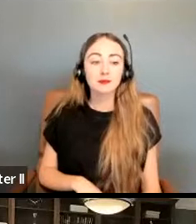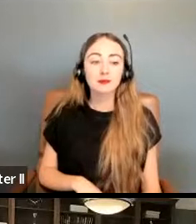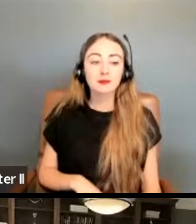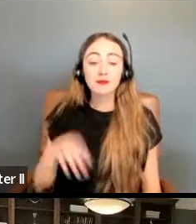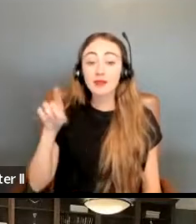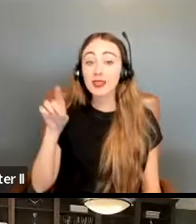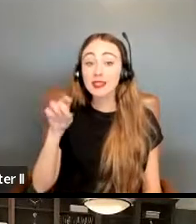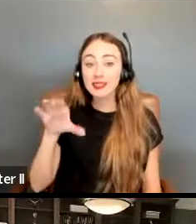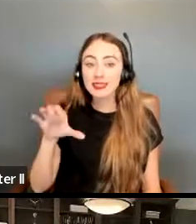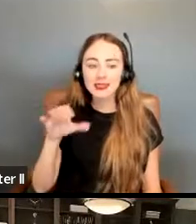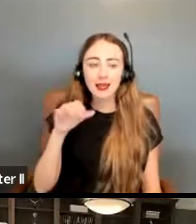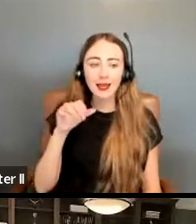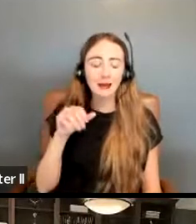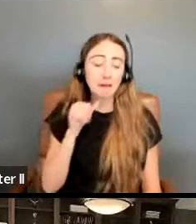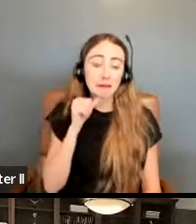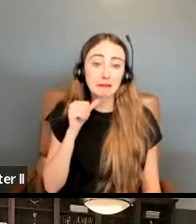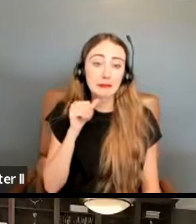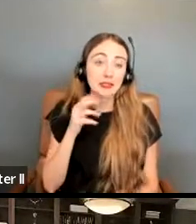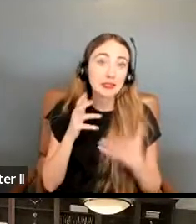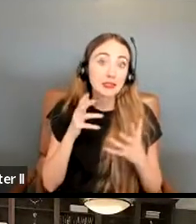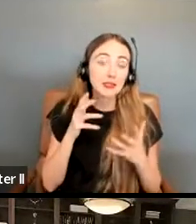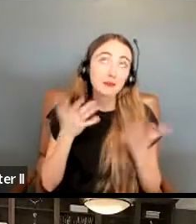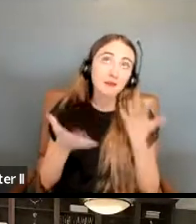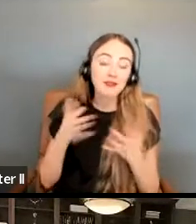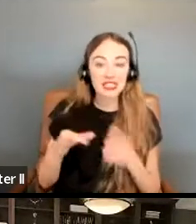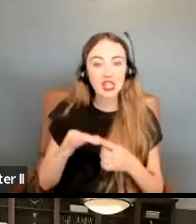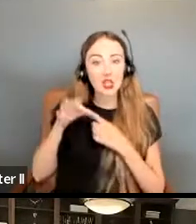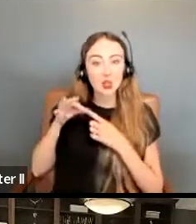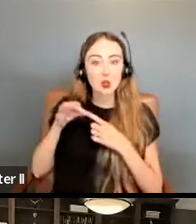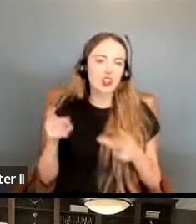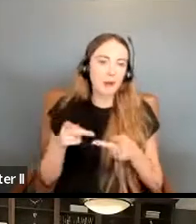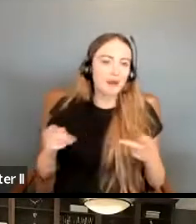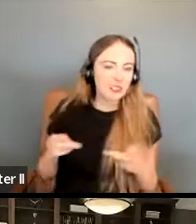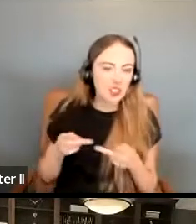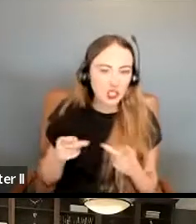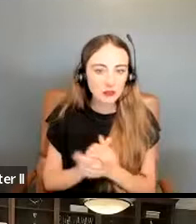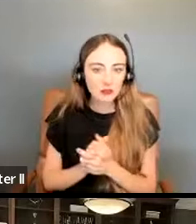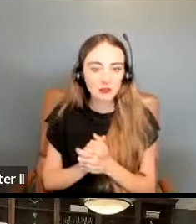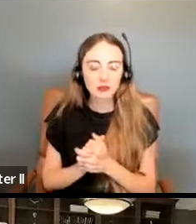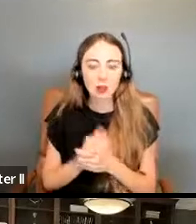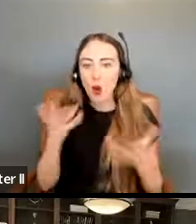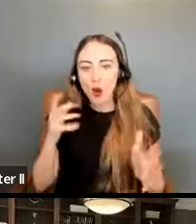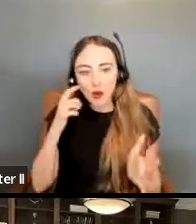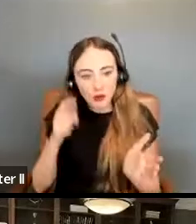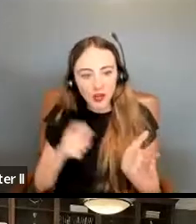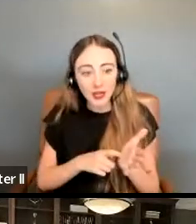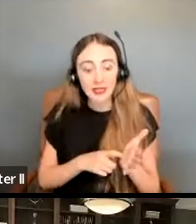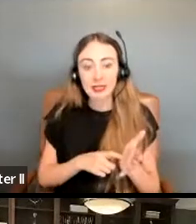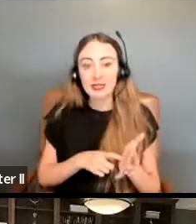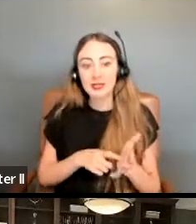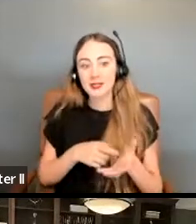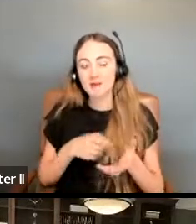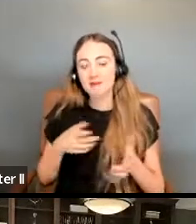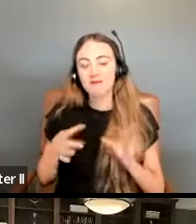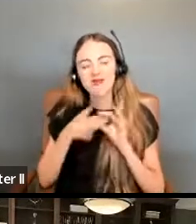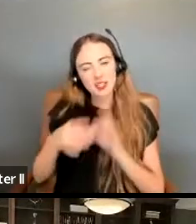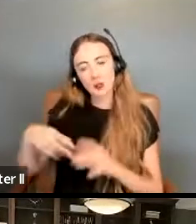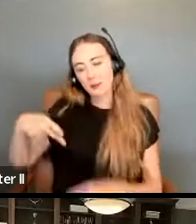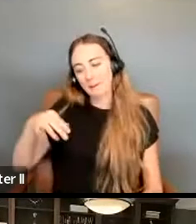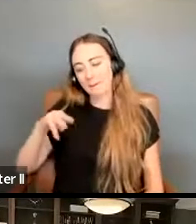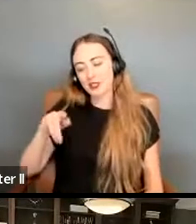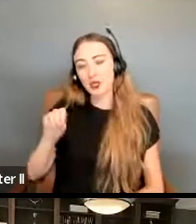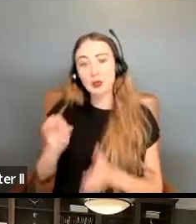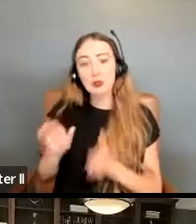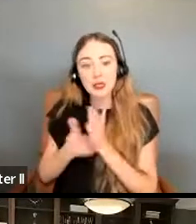DC is in a very unique position, and I think all of us recognize that. And I said, and speaking about Councilmember Pinto's amendment,